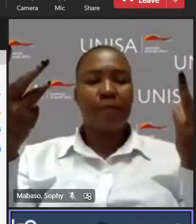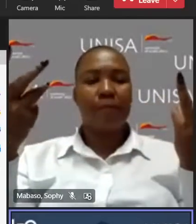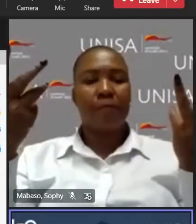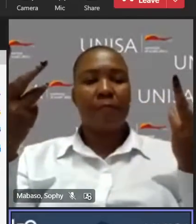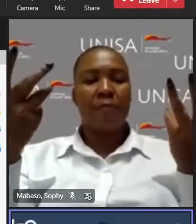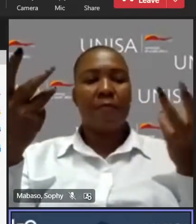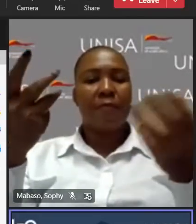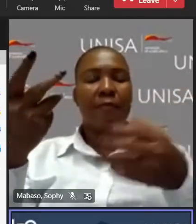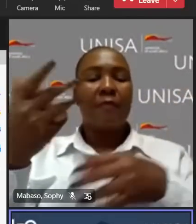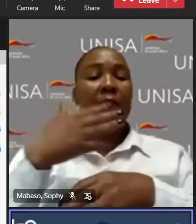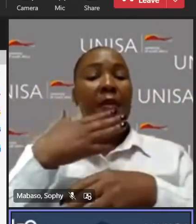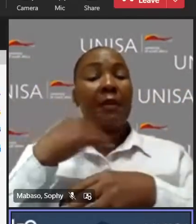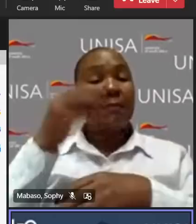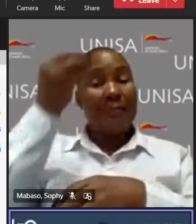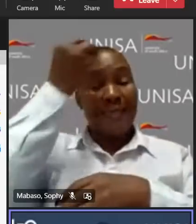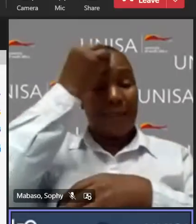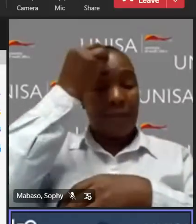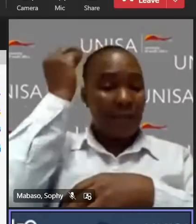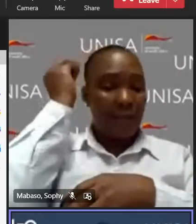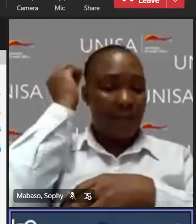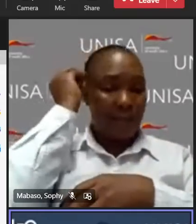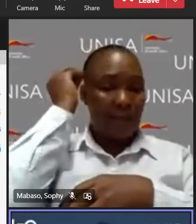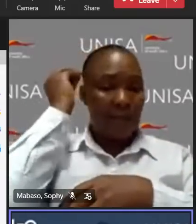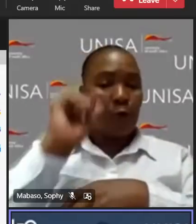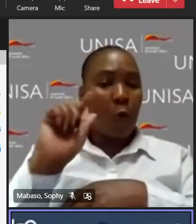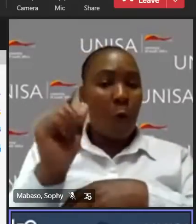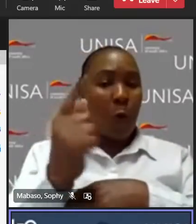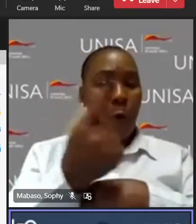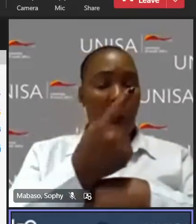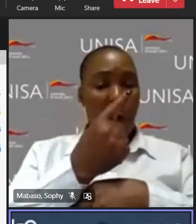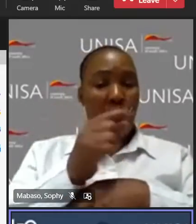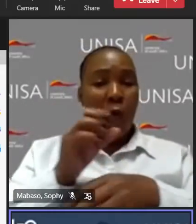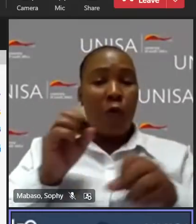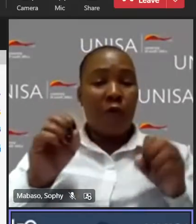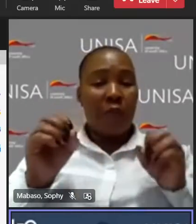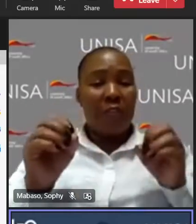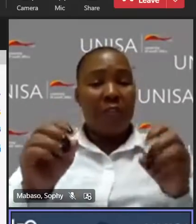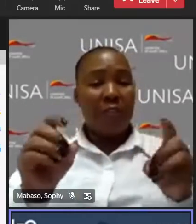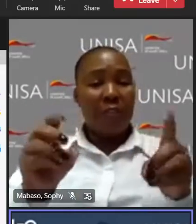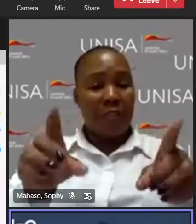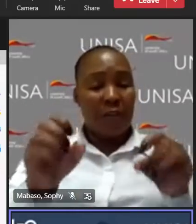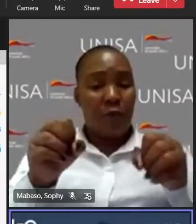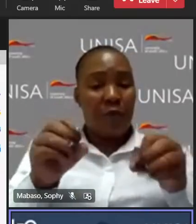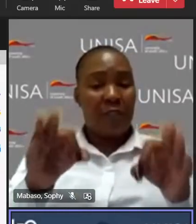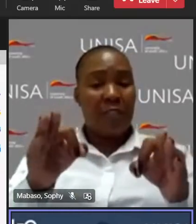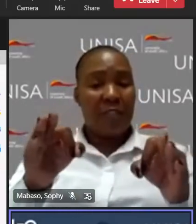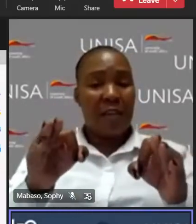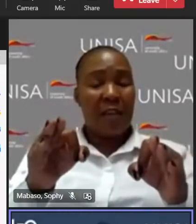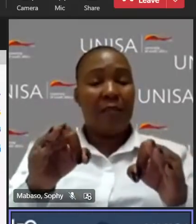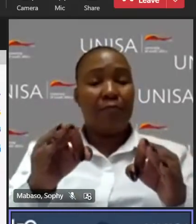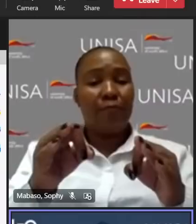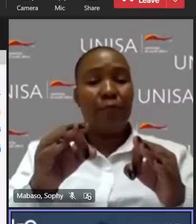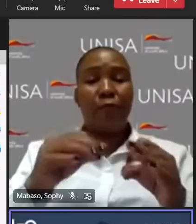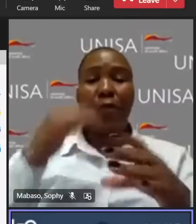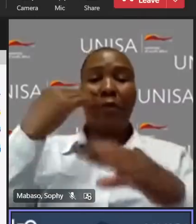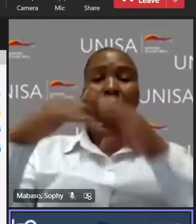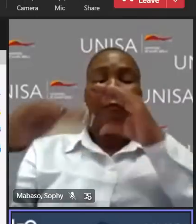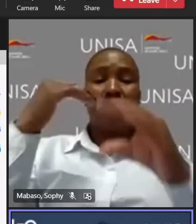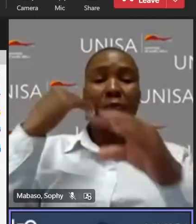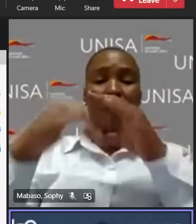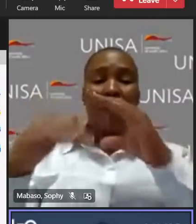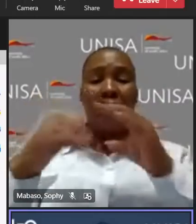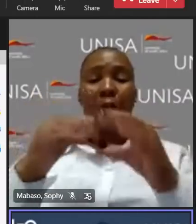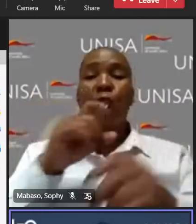Please keep in mind that all official correspondence can only happen from an official